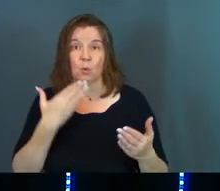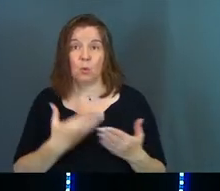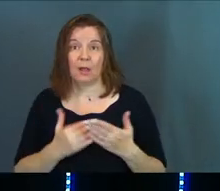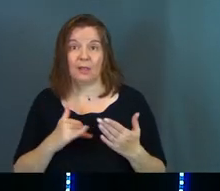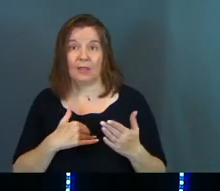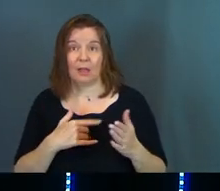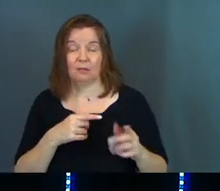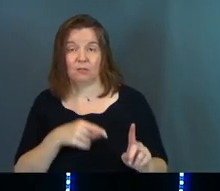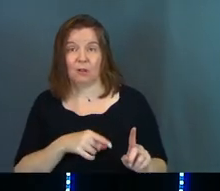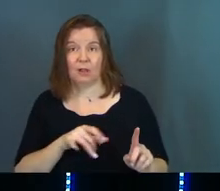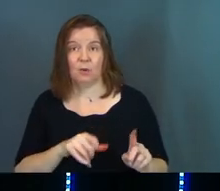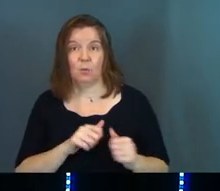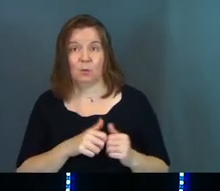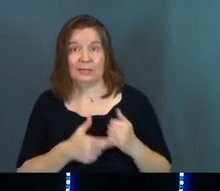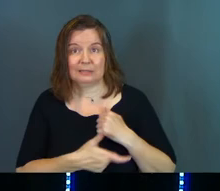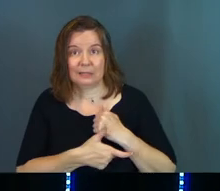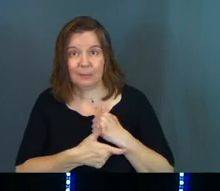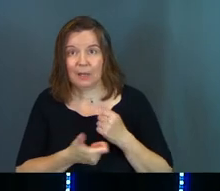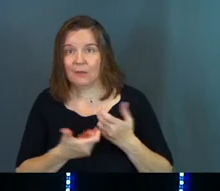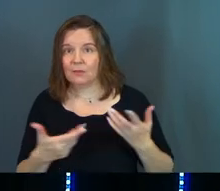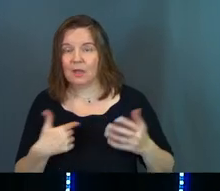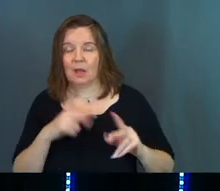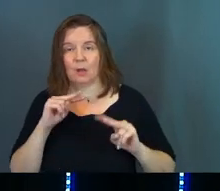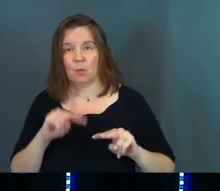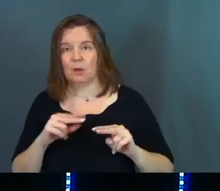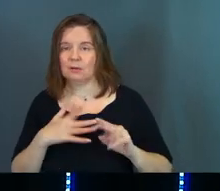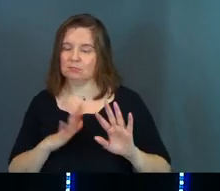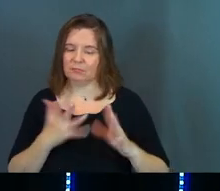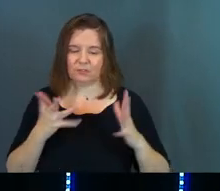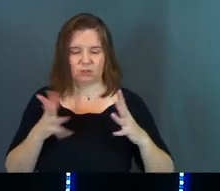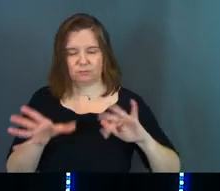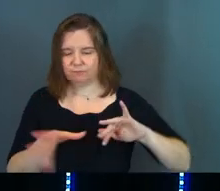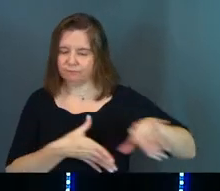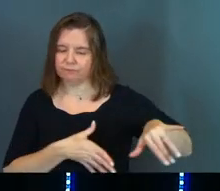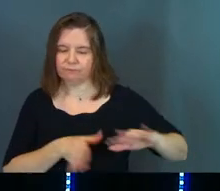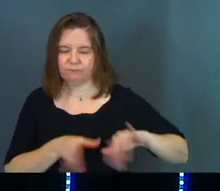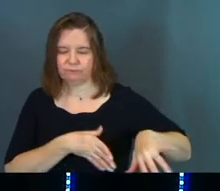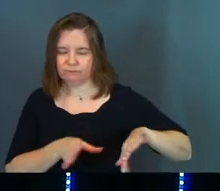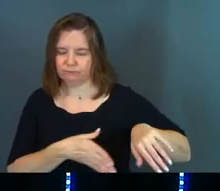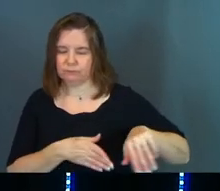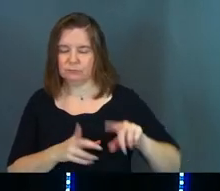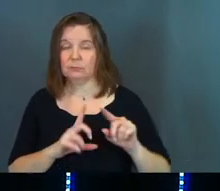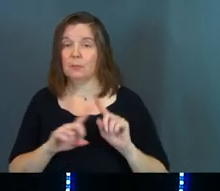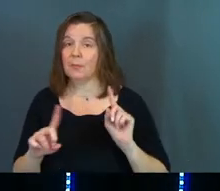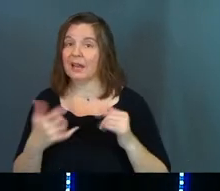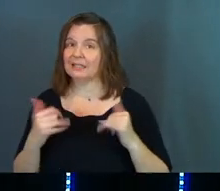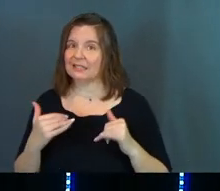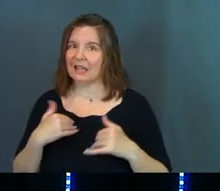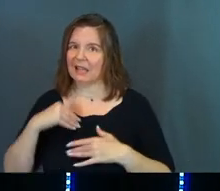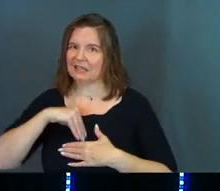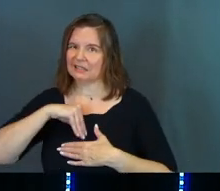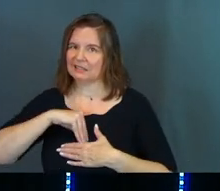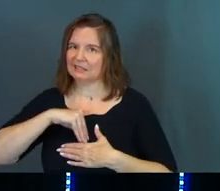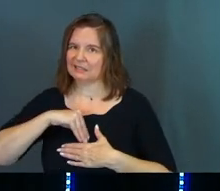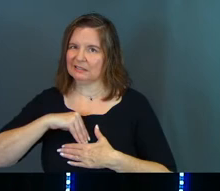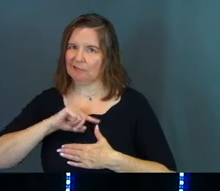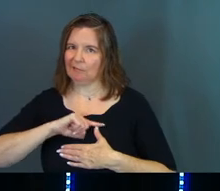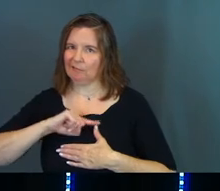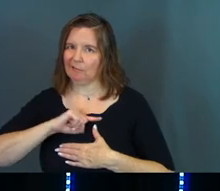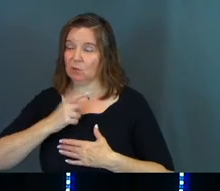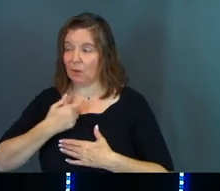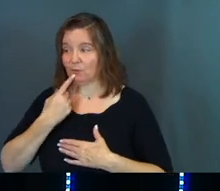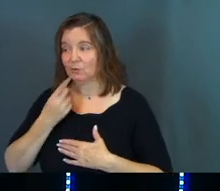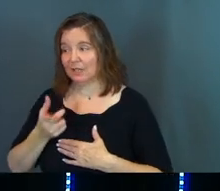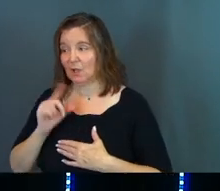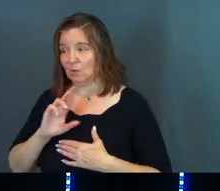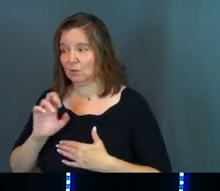I was doing well in that regard with temptation and watching things I shouldn't. I was like, no, I'm done with that. God has freed me from that. But I still had this eating at me. I felt like God was telling me, you still got to